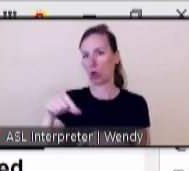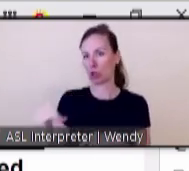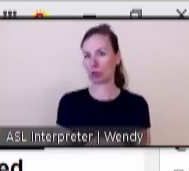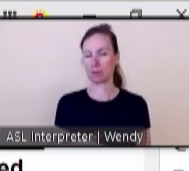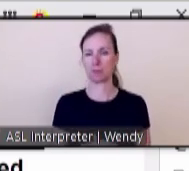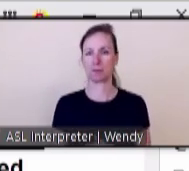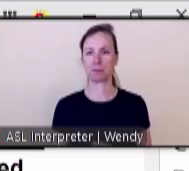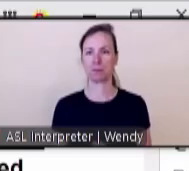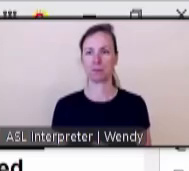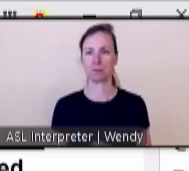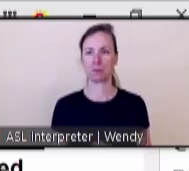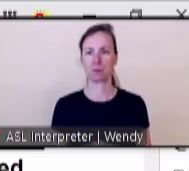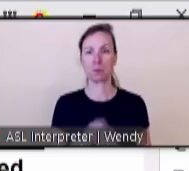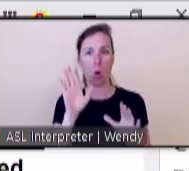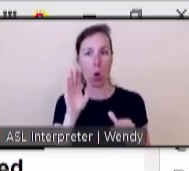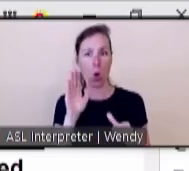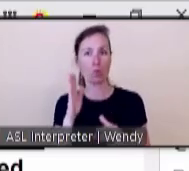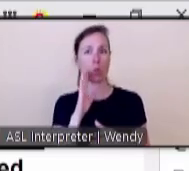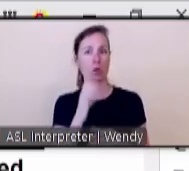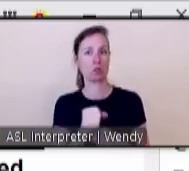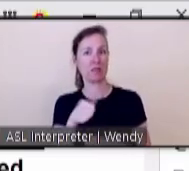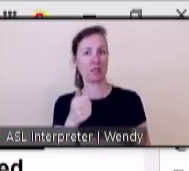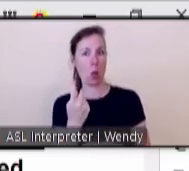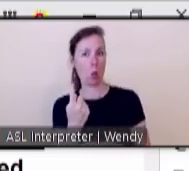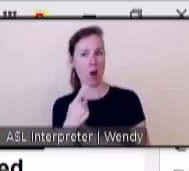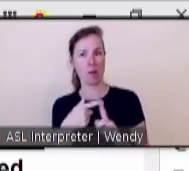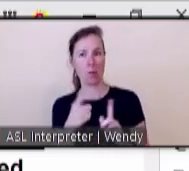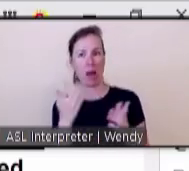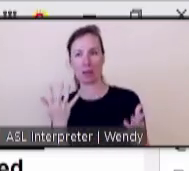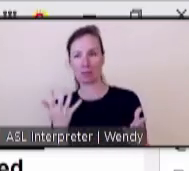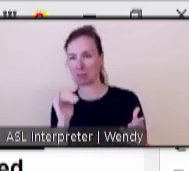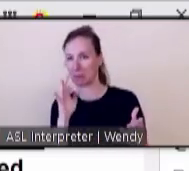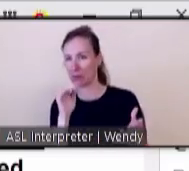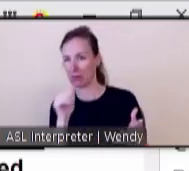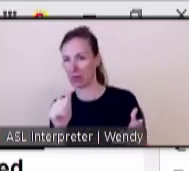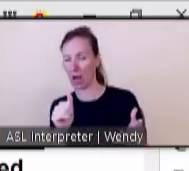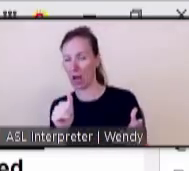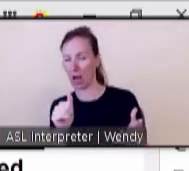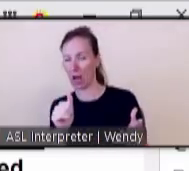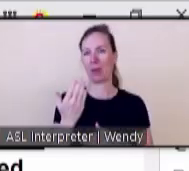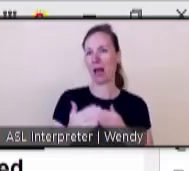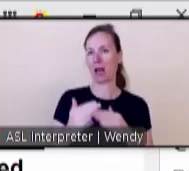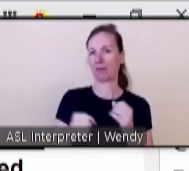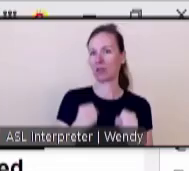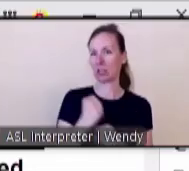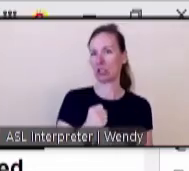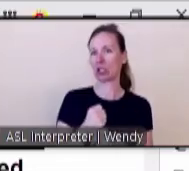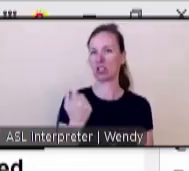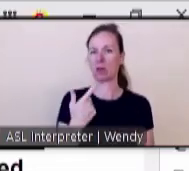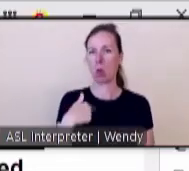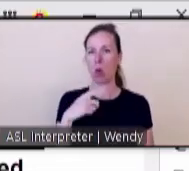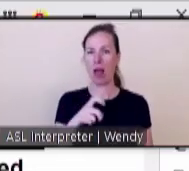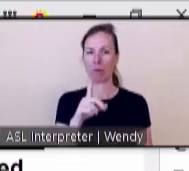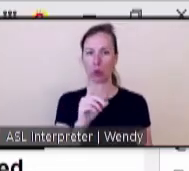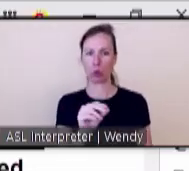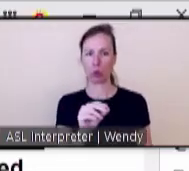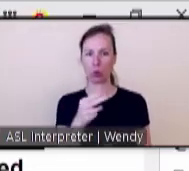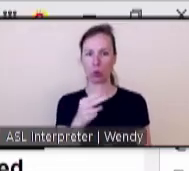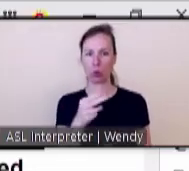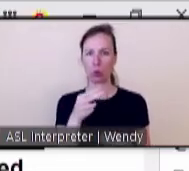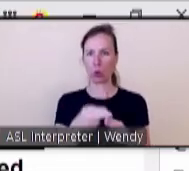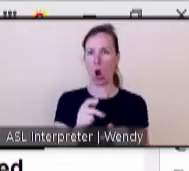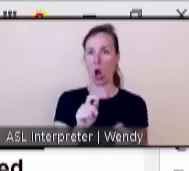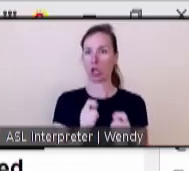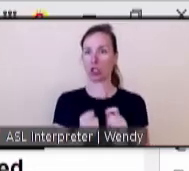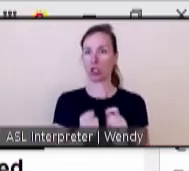we'll receive another one, but if not, there's something that we might have to do at the end of the year called an adjustment, where if it comes